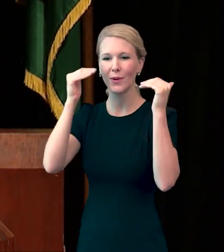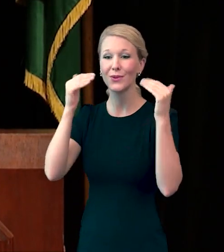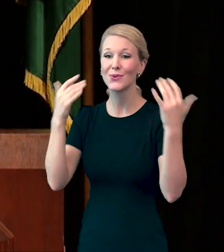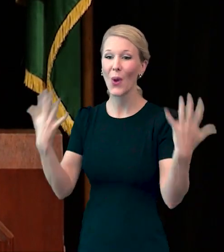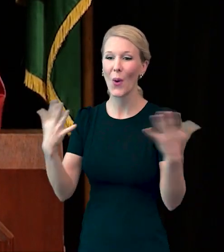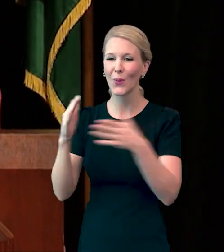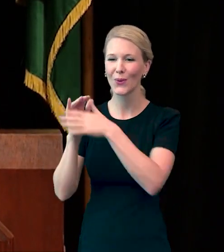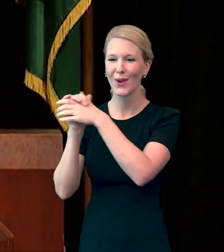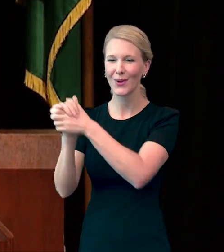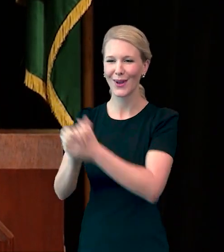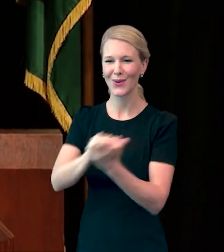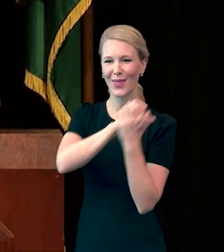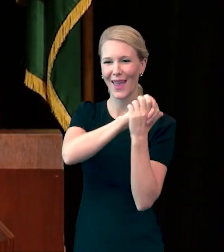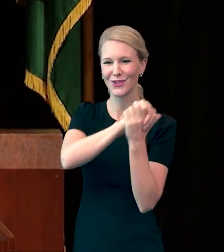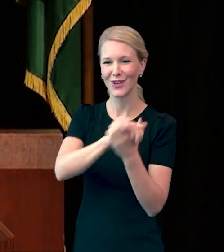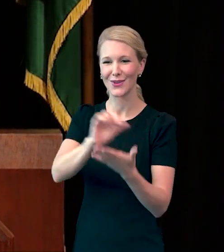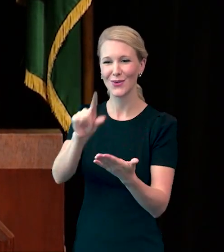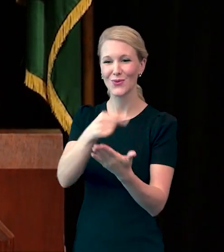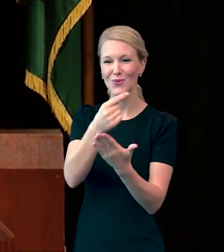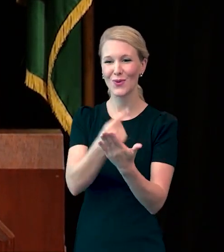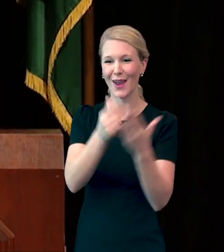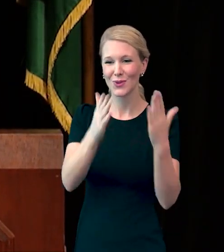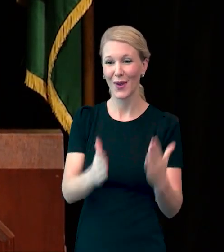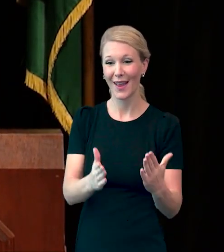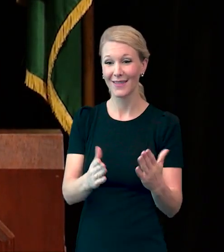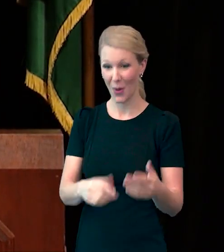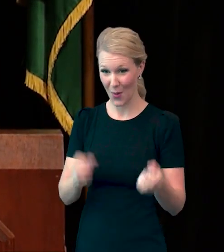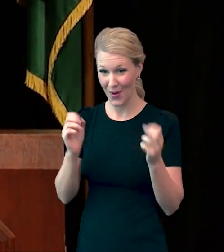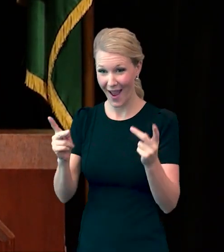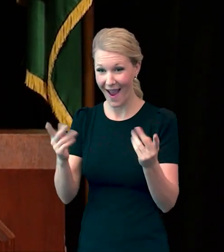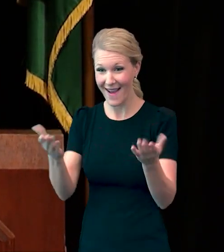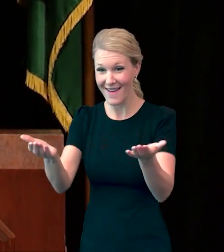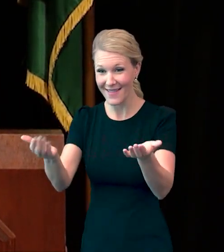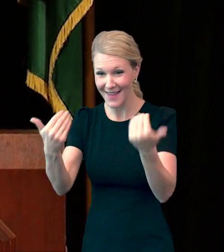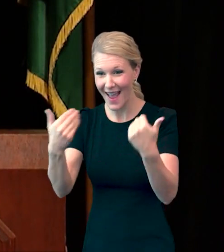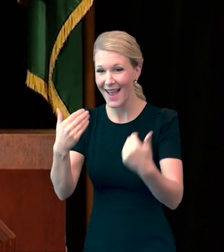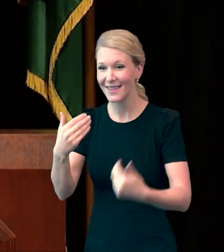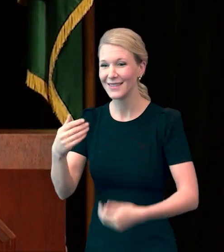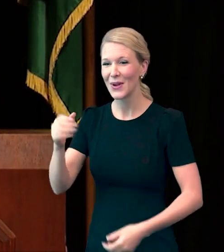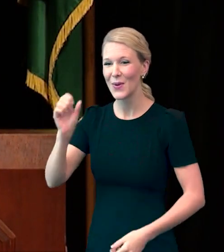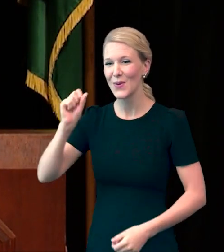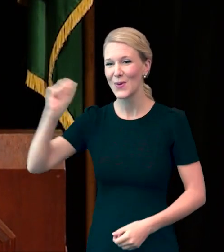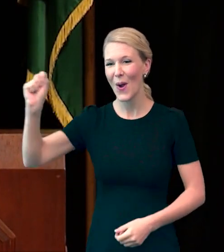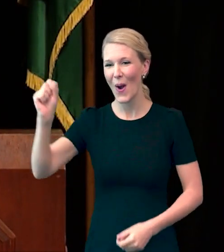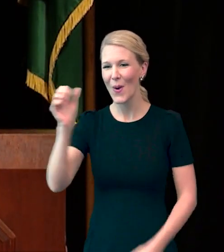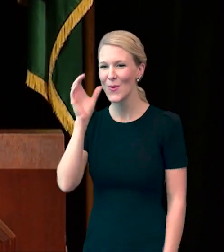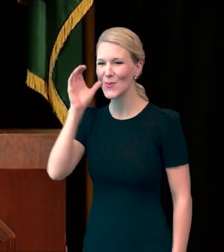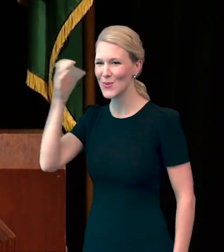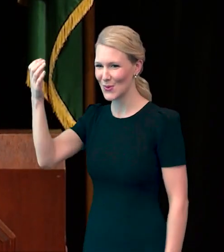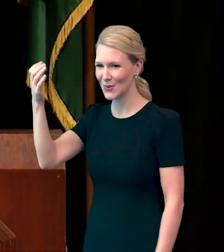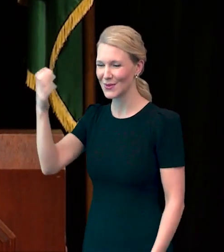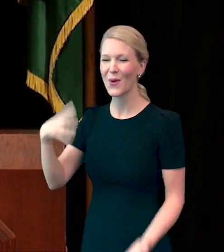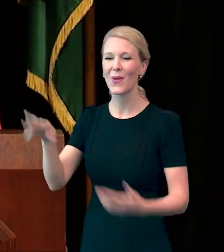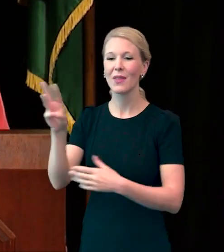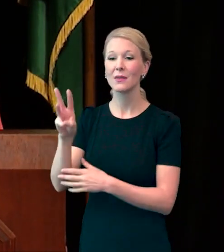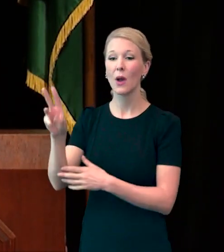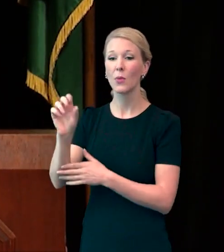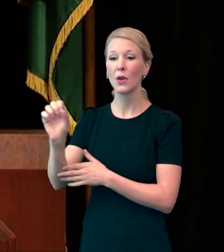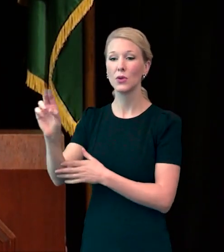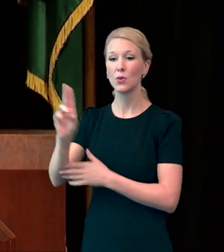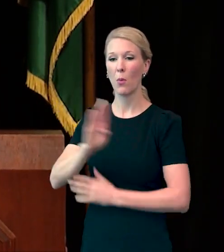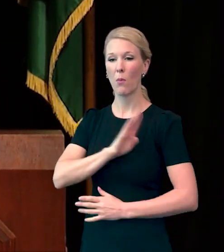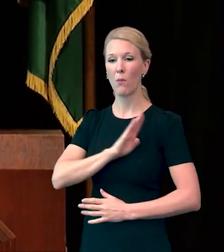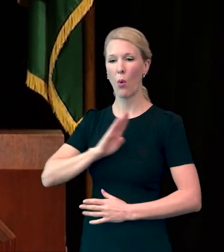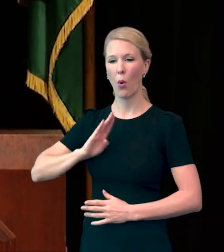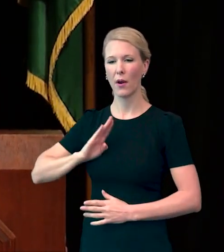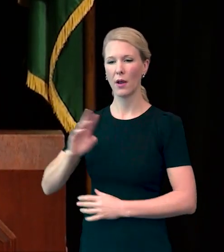spirit. Congratulations, graduates, and let me get a Go Cougs, no matter where you are. The WSU Board